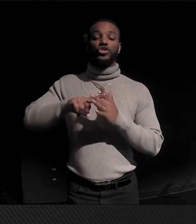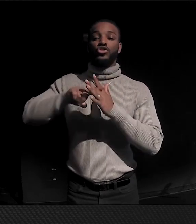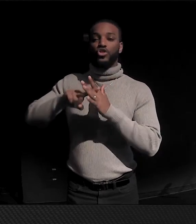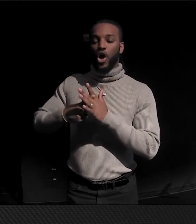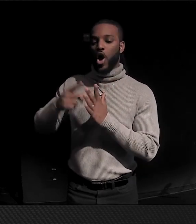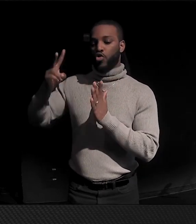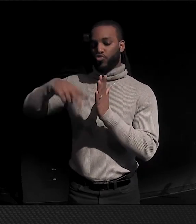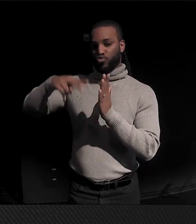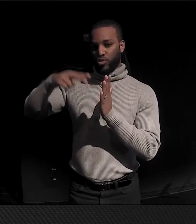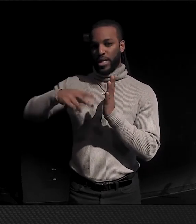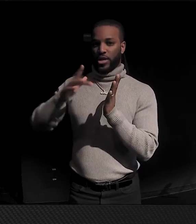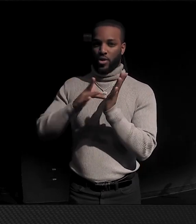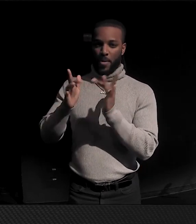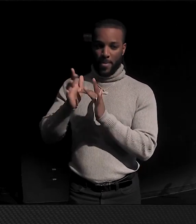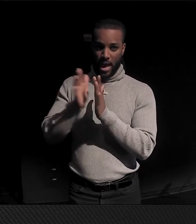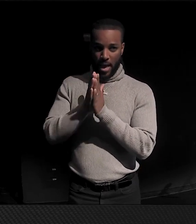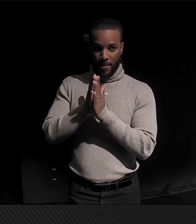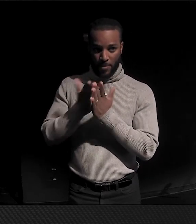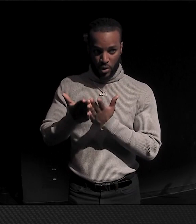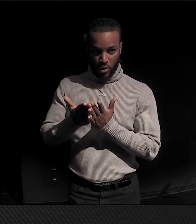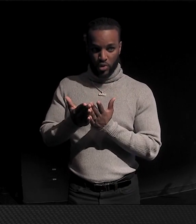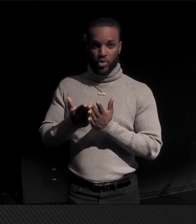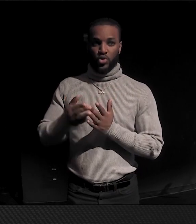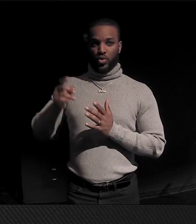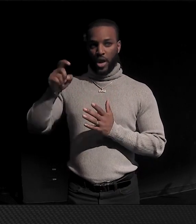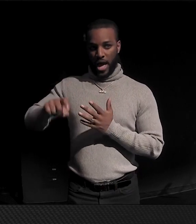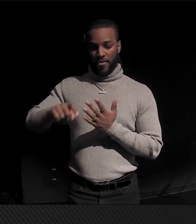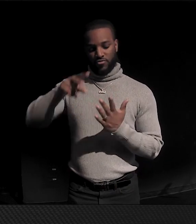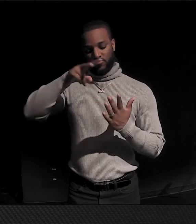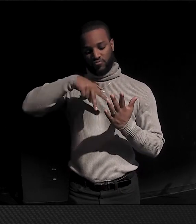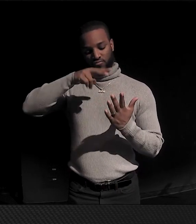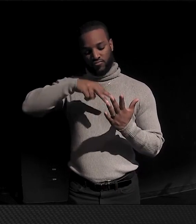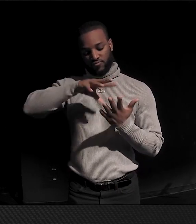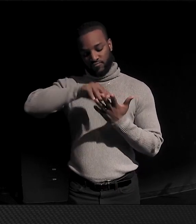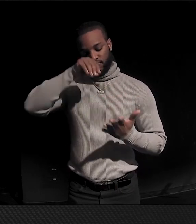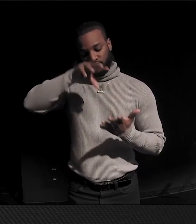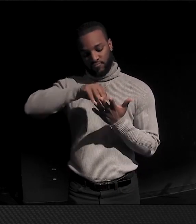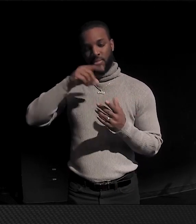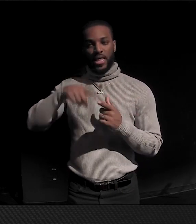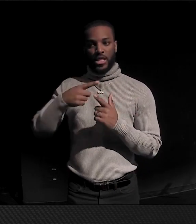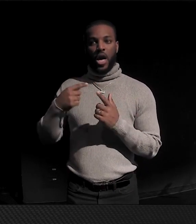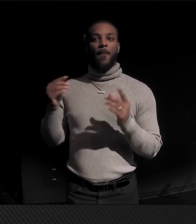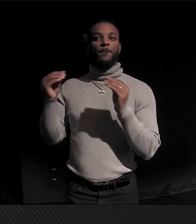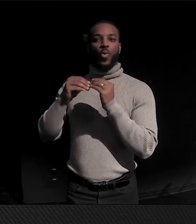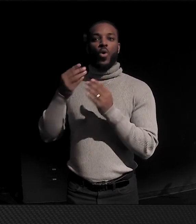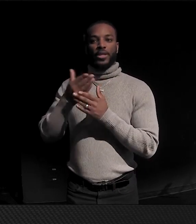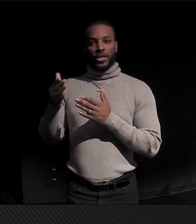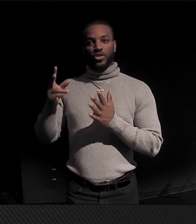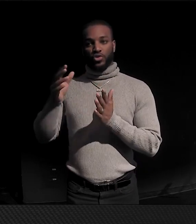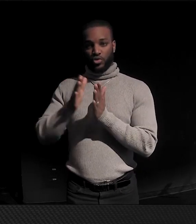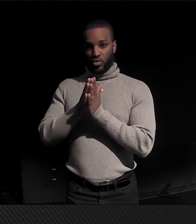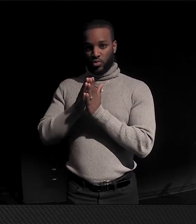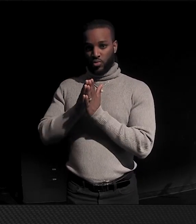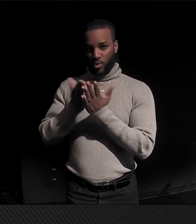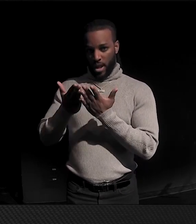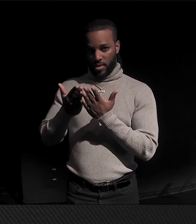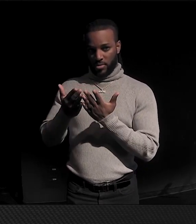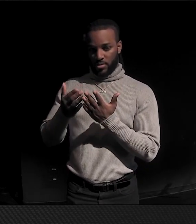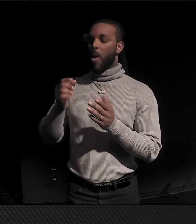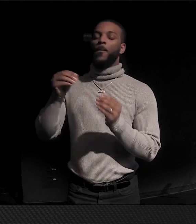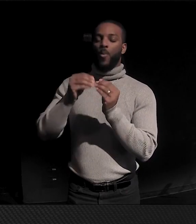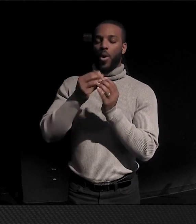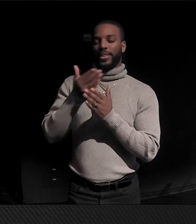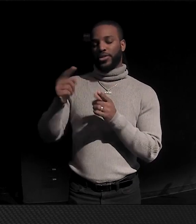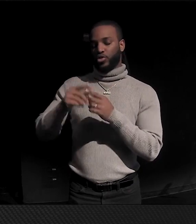the Scriptures with us, because if you feed yourself with the Scriptures, then you'll have more things to pray, right? So be Scripture fed,